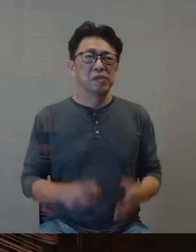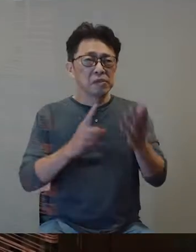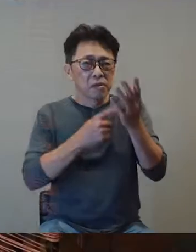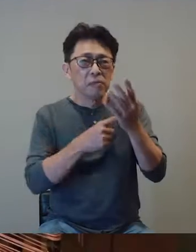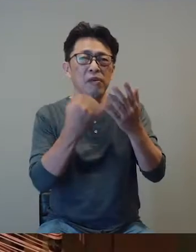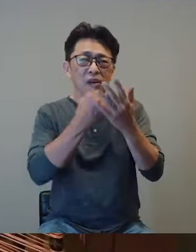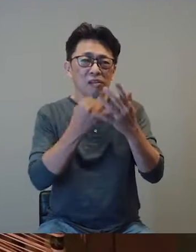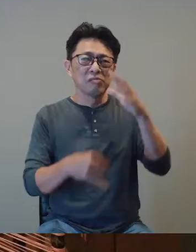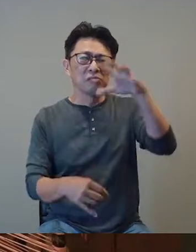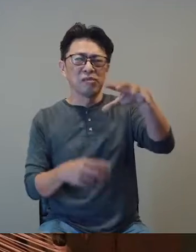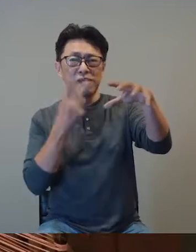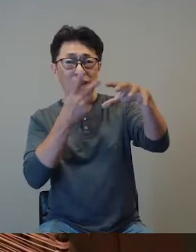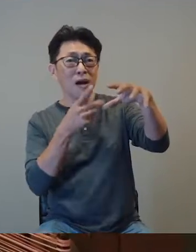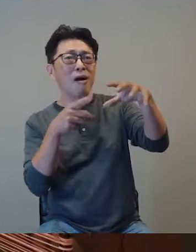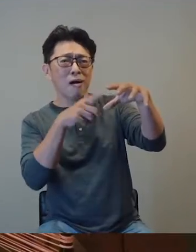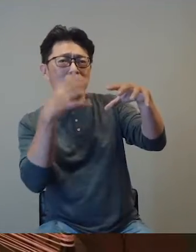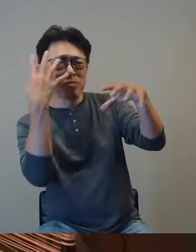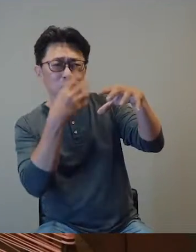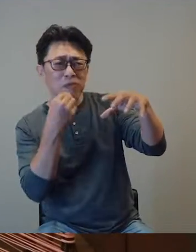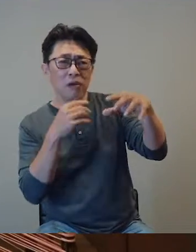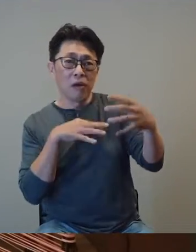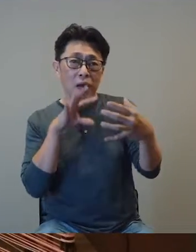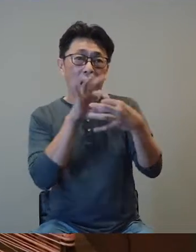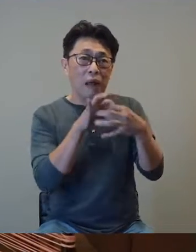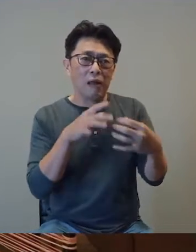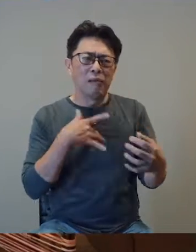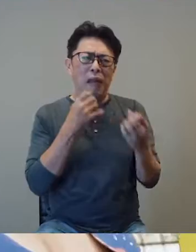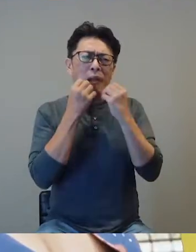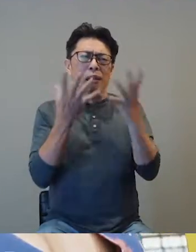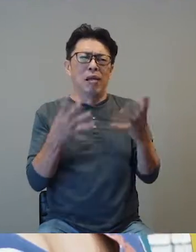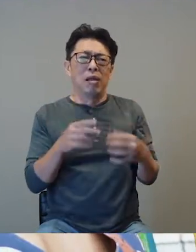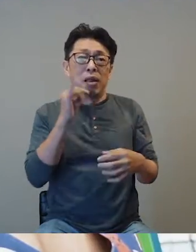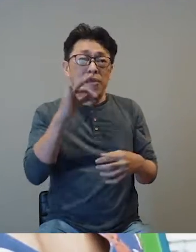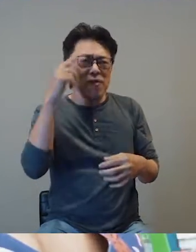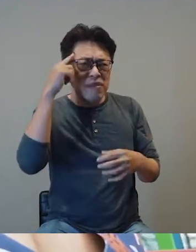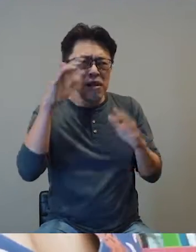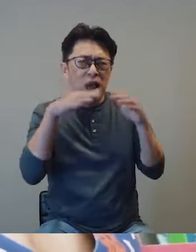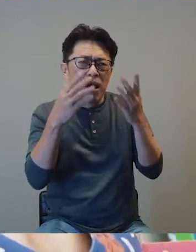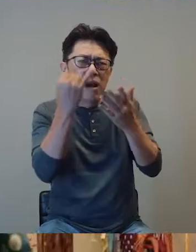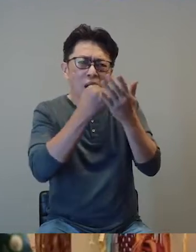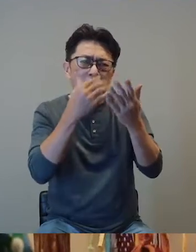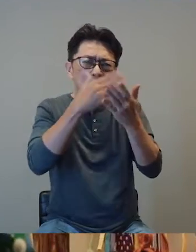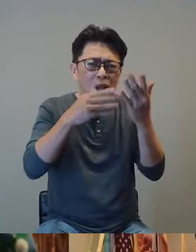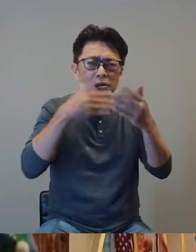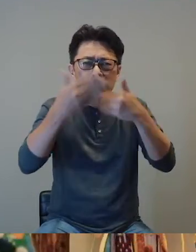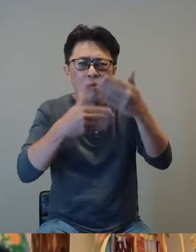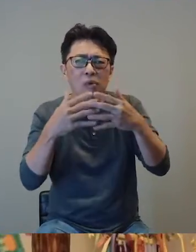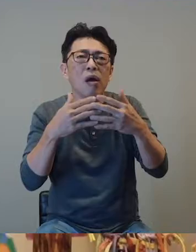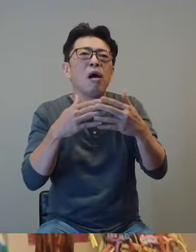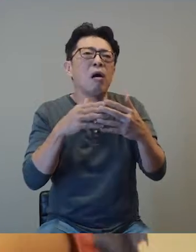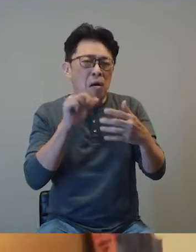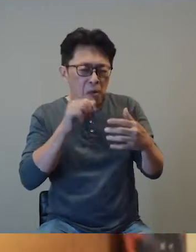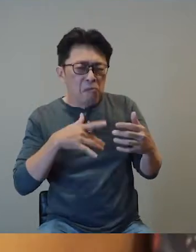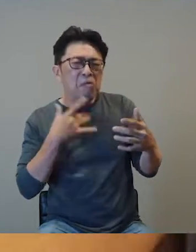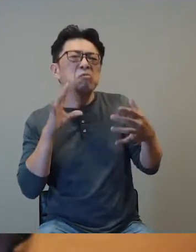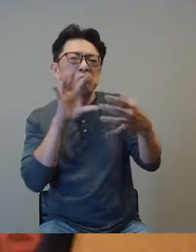Sometimes when we look at a particular piece of work, we just see the final piece and we don't often think about the component parts that go into it. It's not